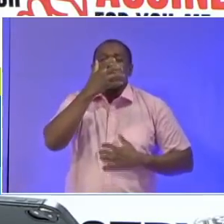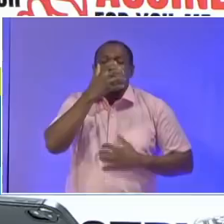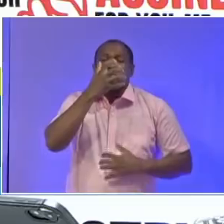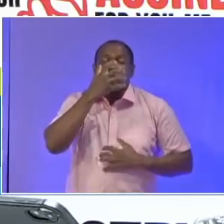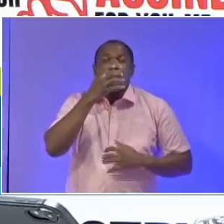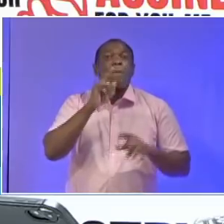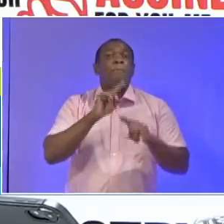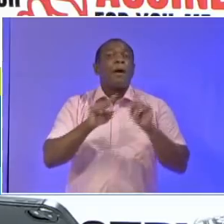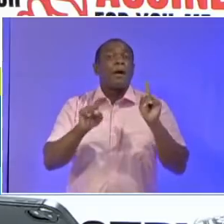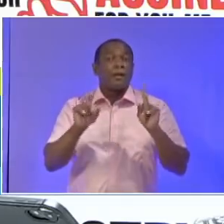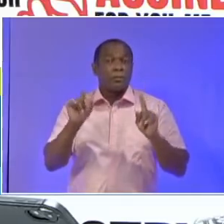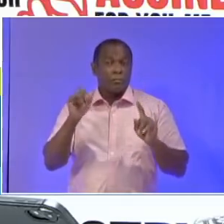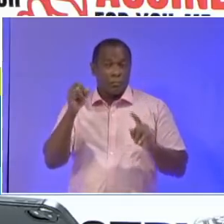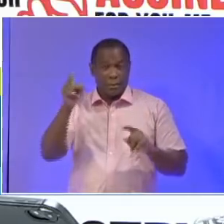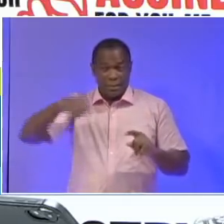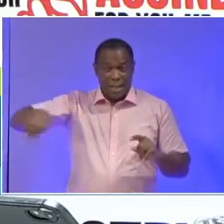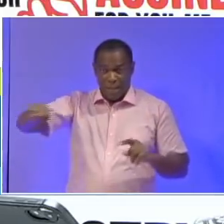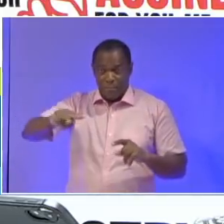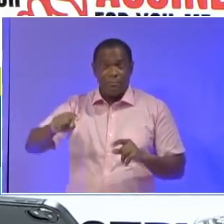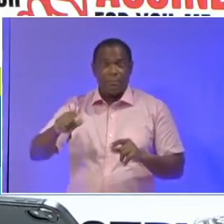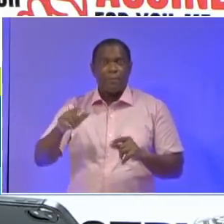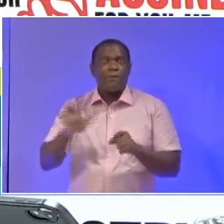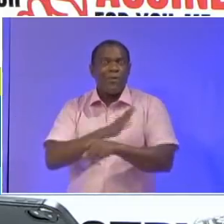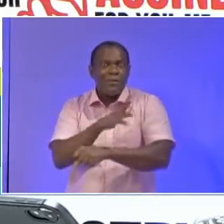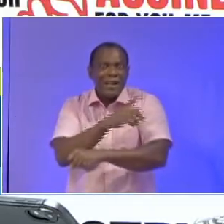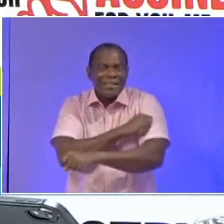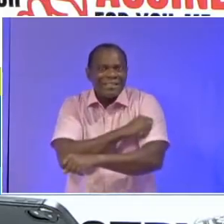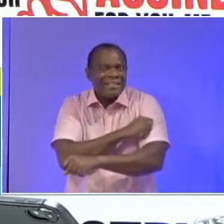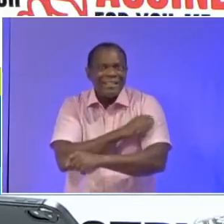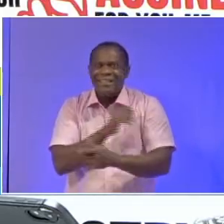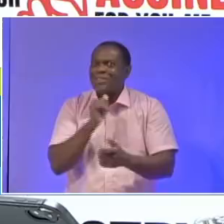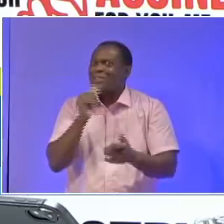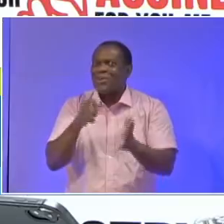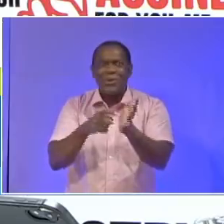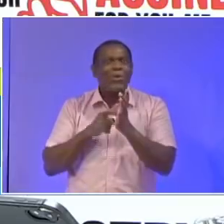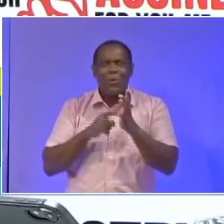data up to this morning, is that vaccinations work. Is that correct?